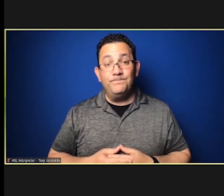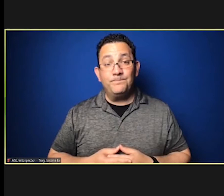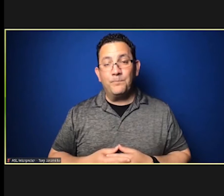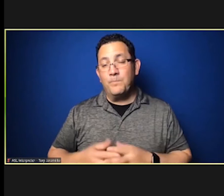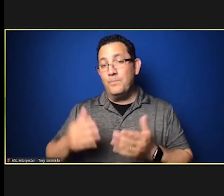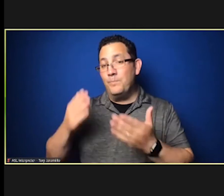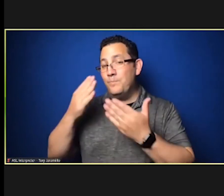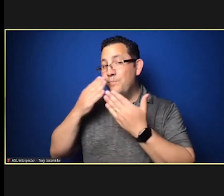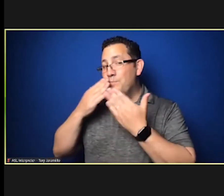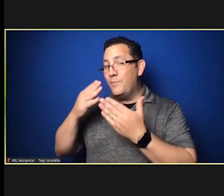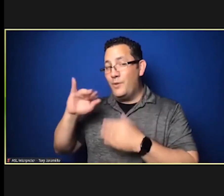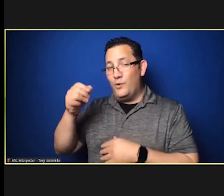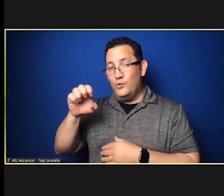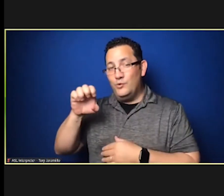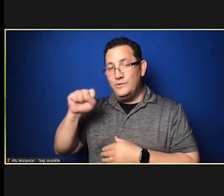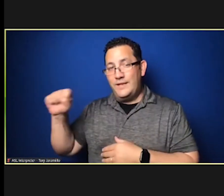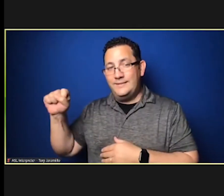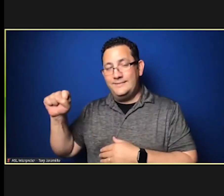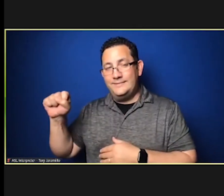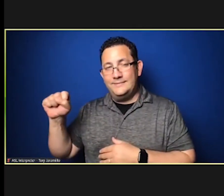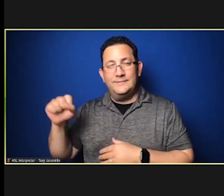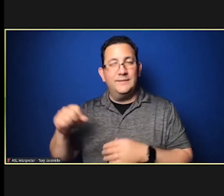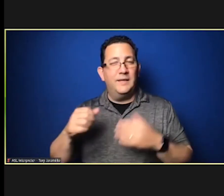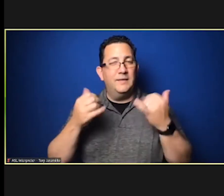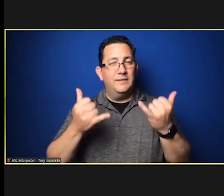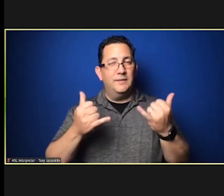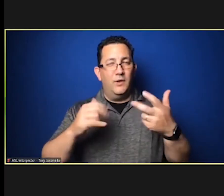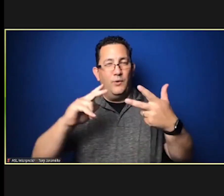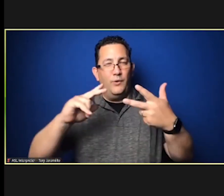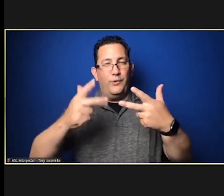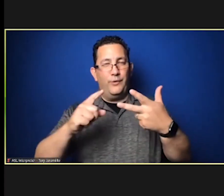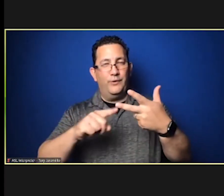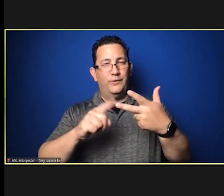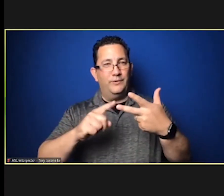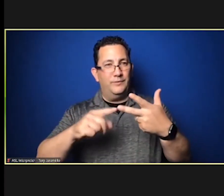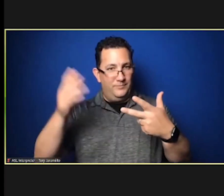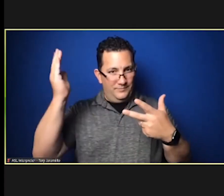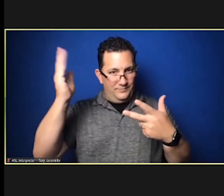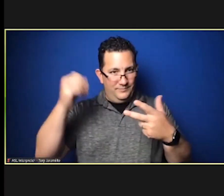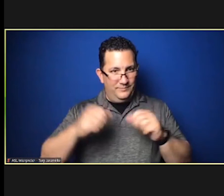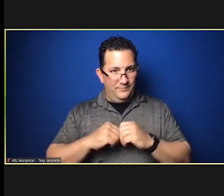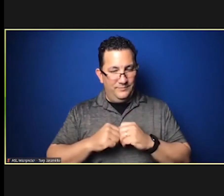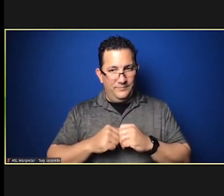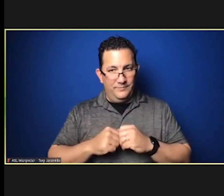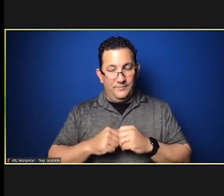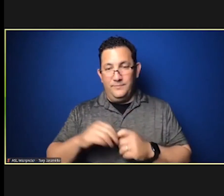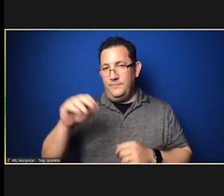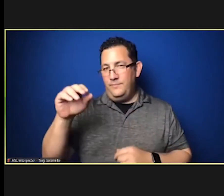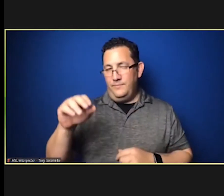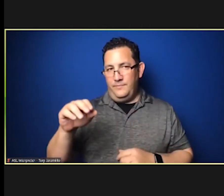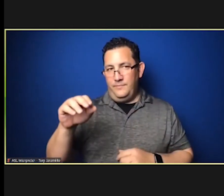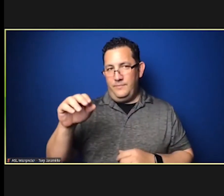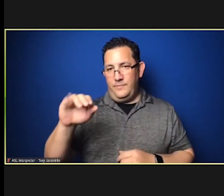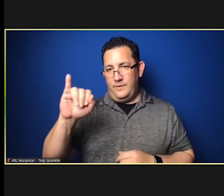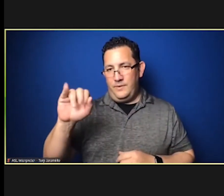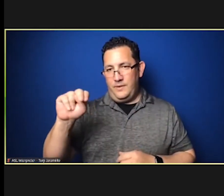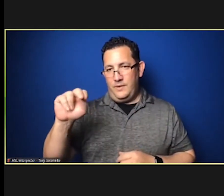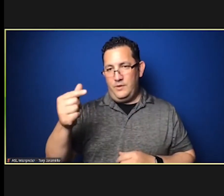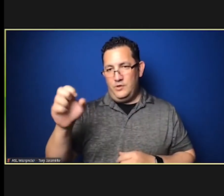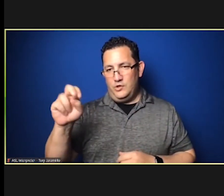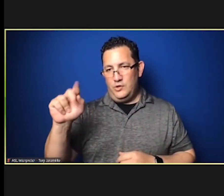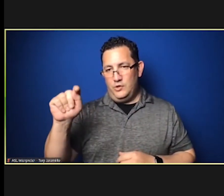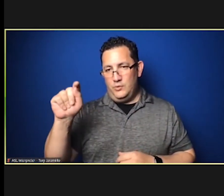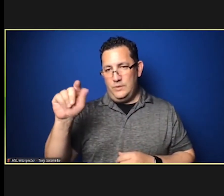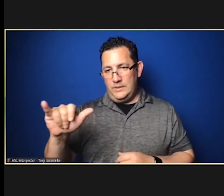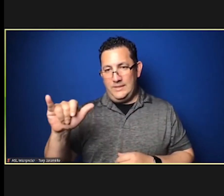Thank you, Jess. We have arrived at our third presentation of the evening, Edgenuity. Edgenuity is an